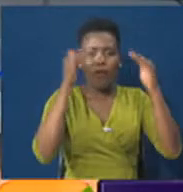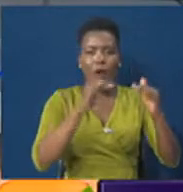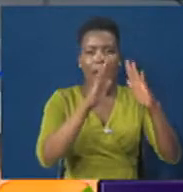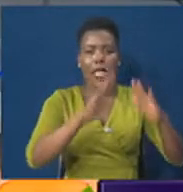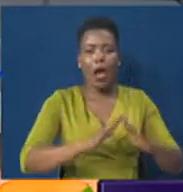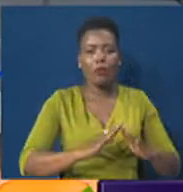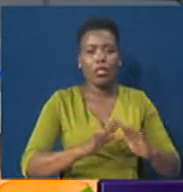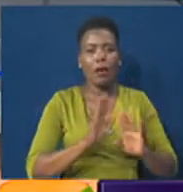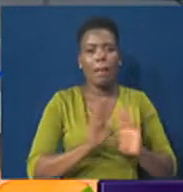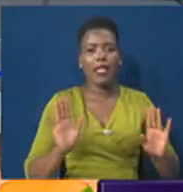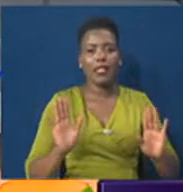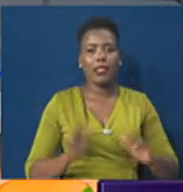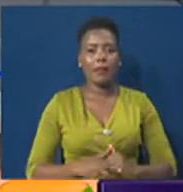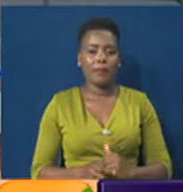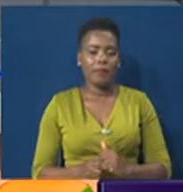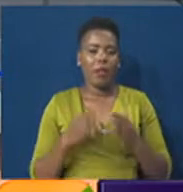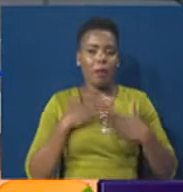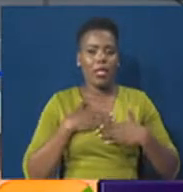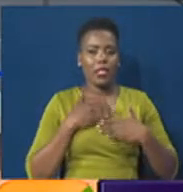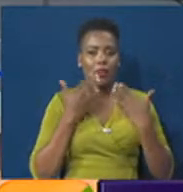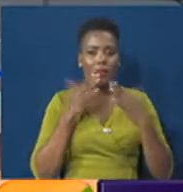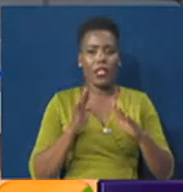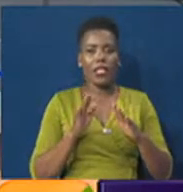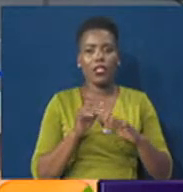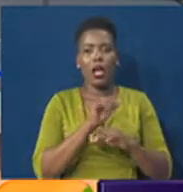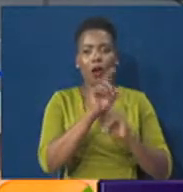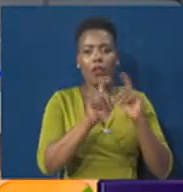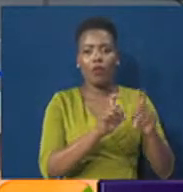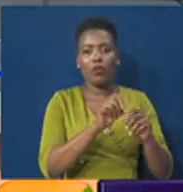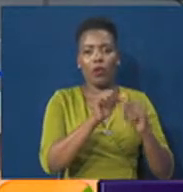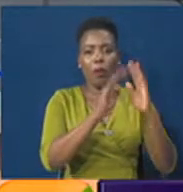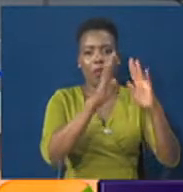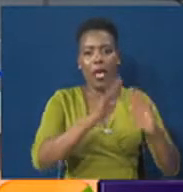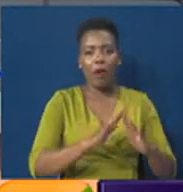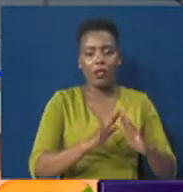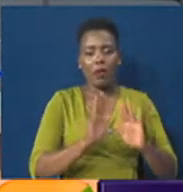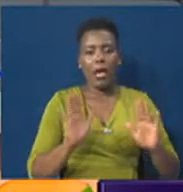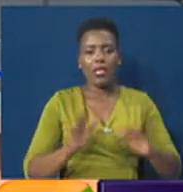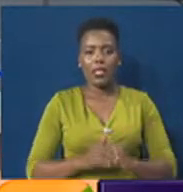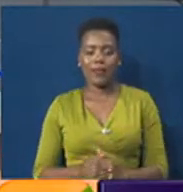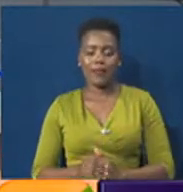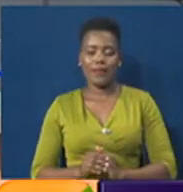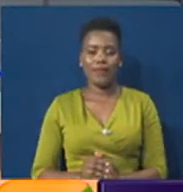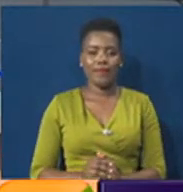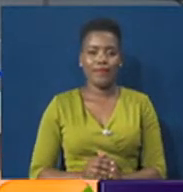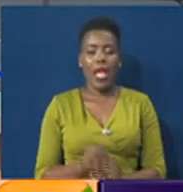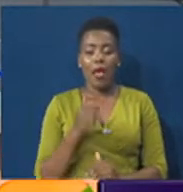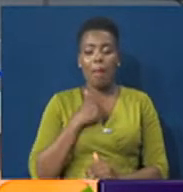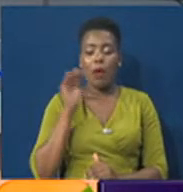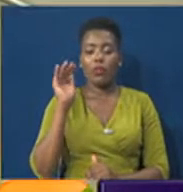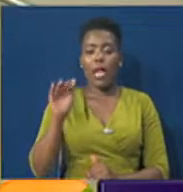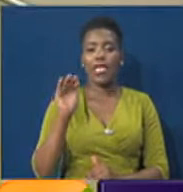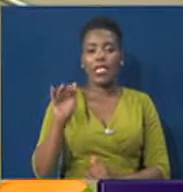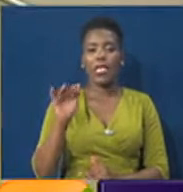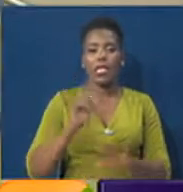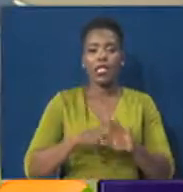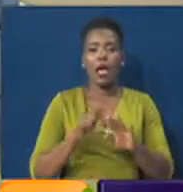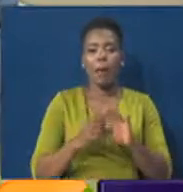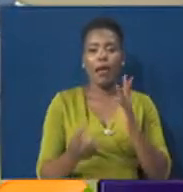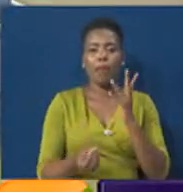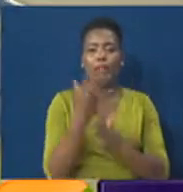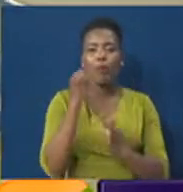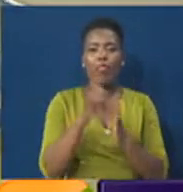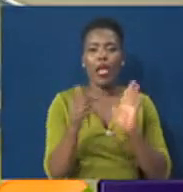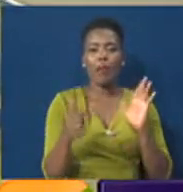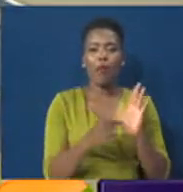the cost of living generally. So just to finish up on the question on the housing aspect. I was requesting that as I make that point, because they